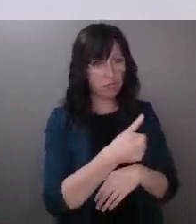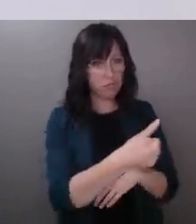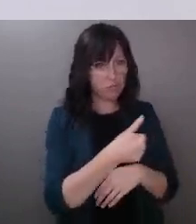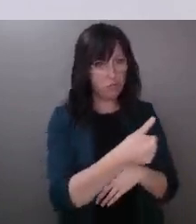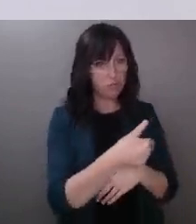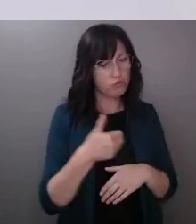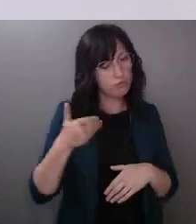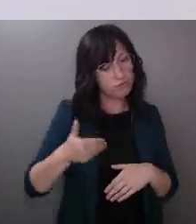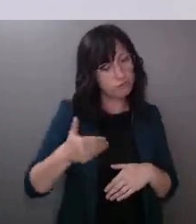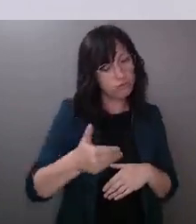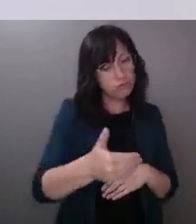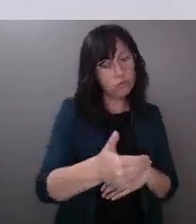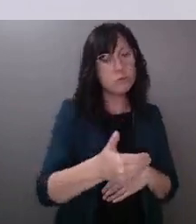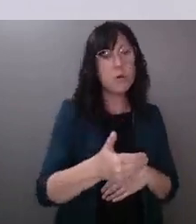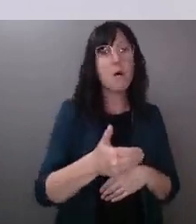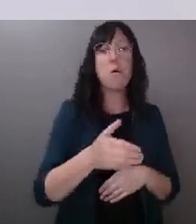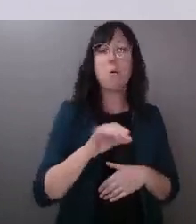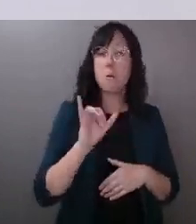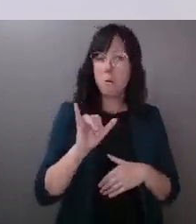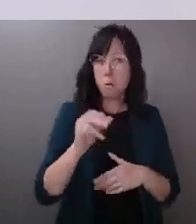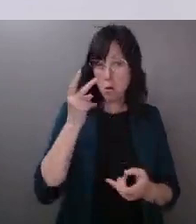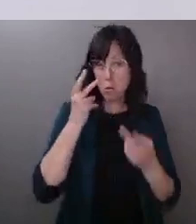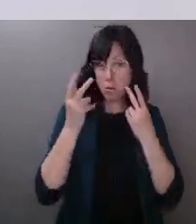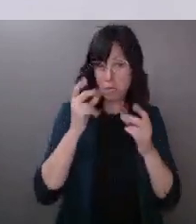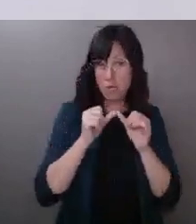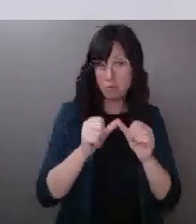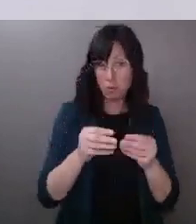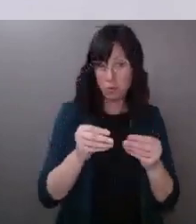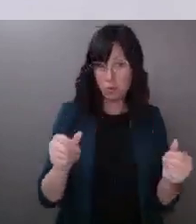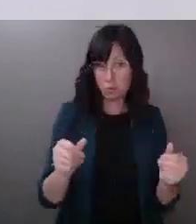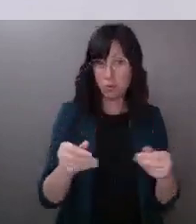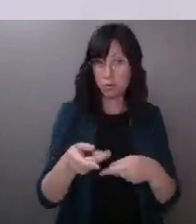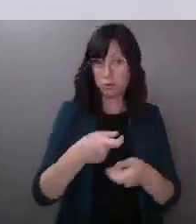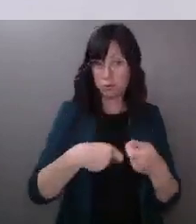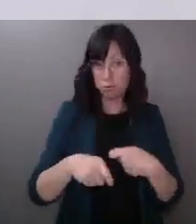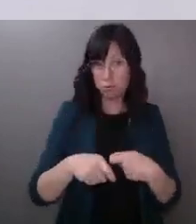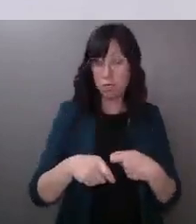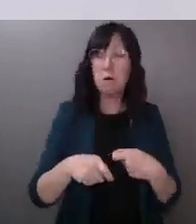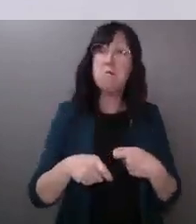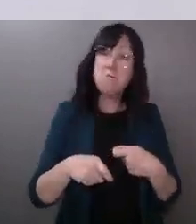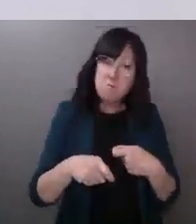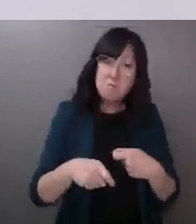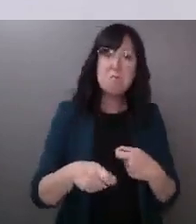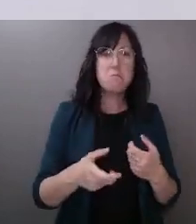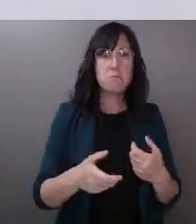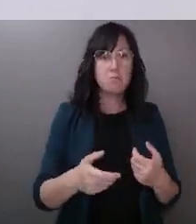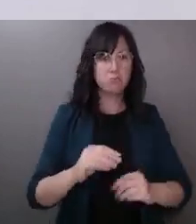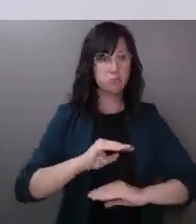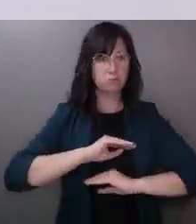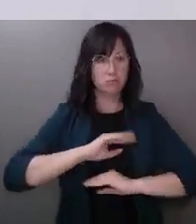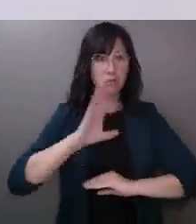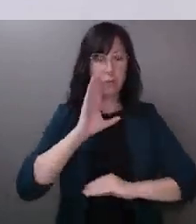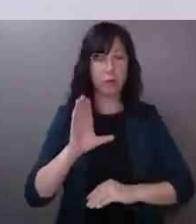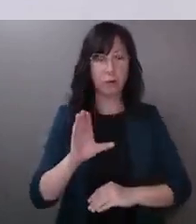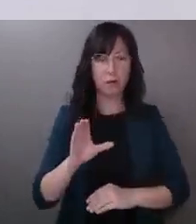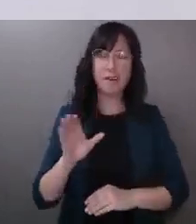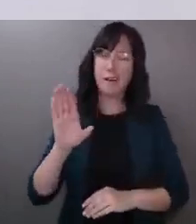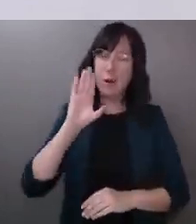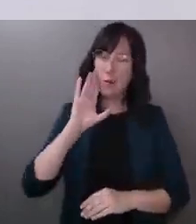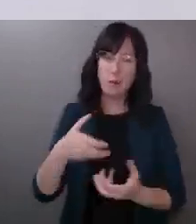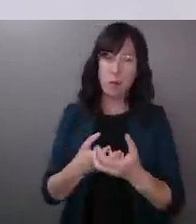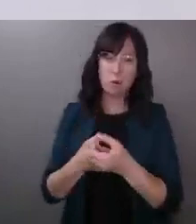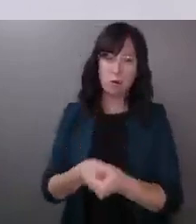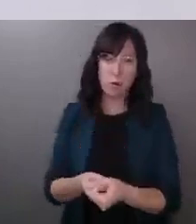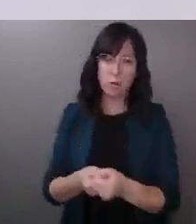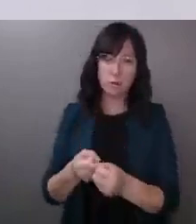learn more information about the permanent solutions that are coming. It will take time to rebuild trust, and I think we understand that, but it will come not